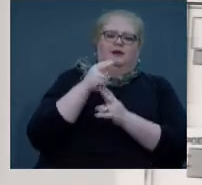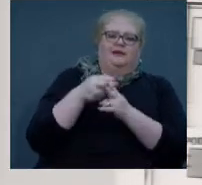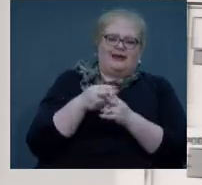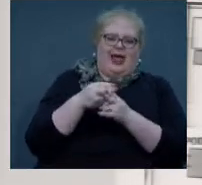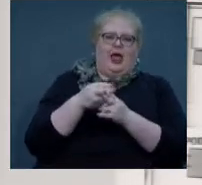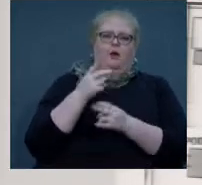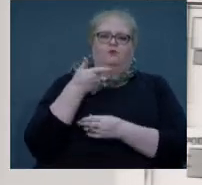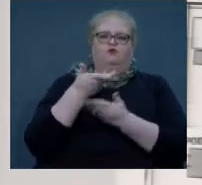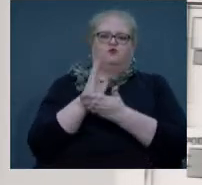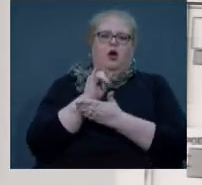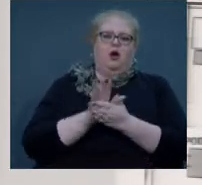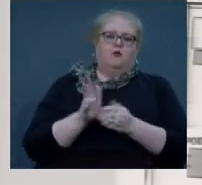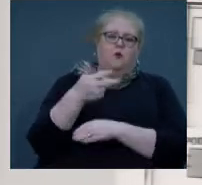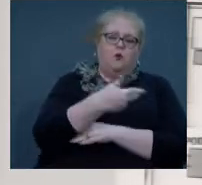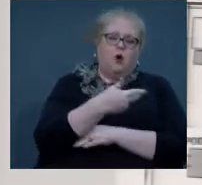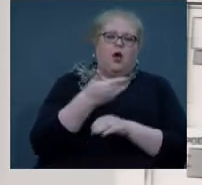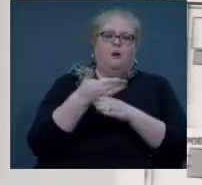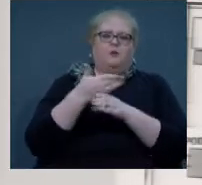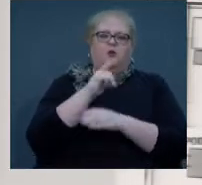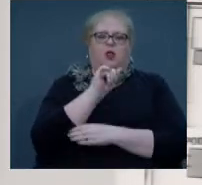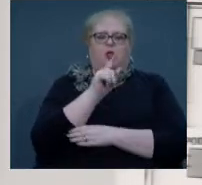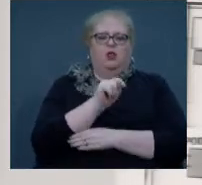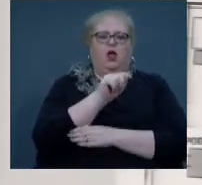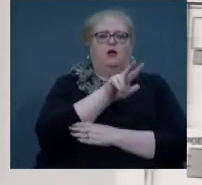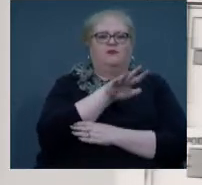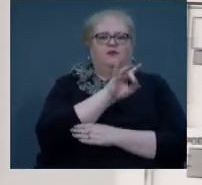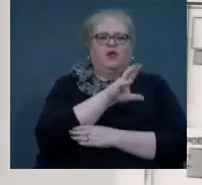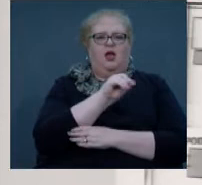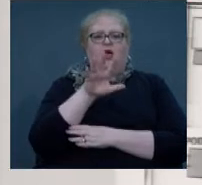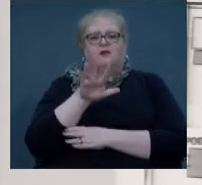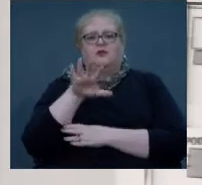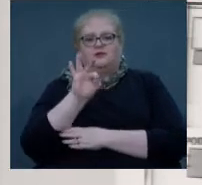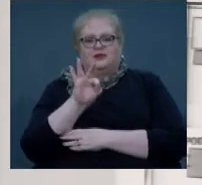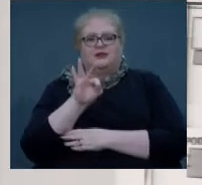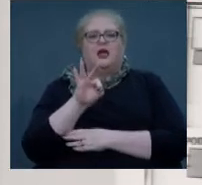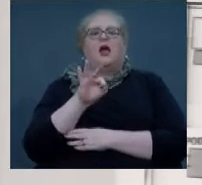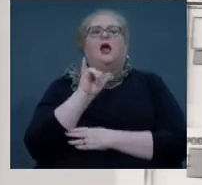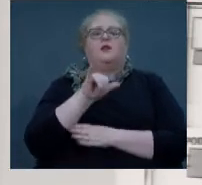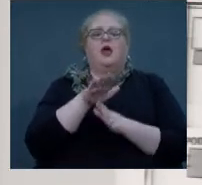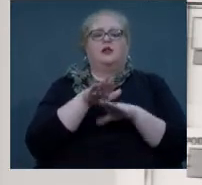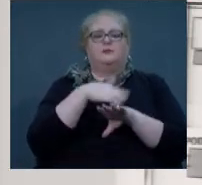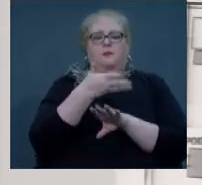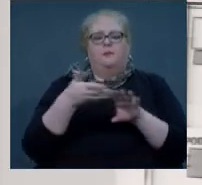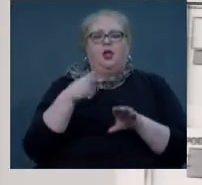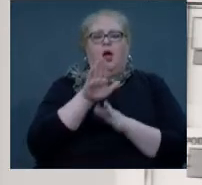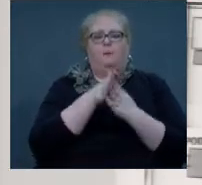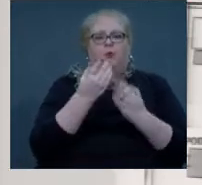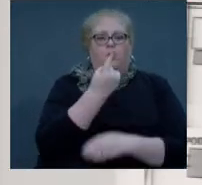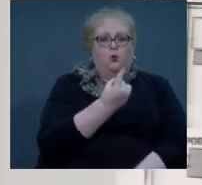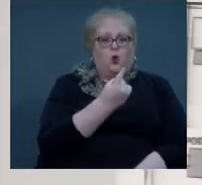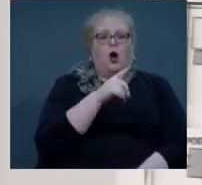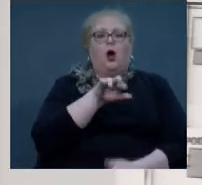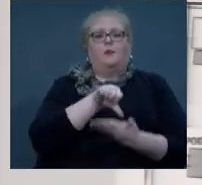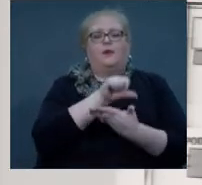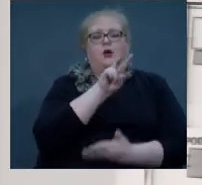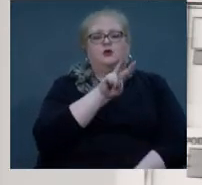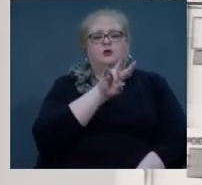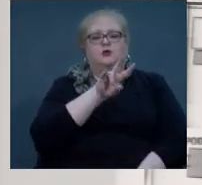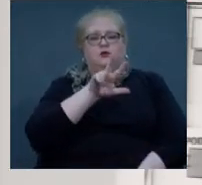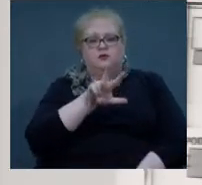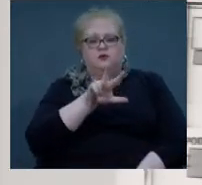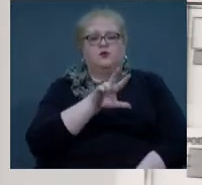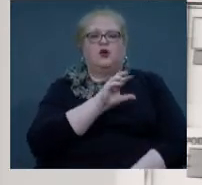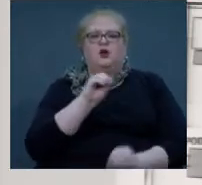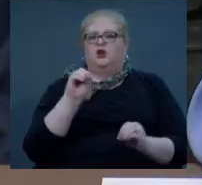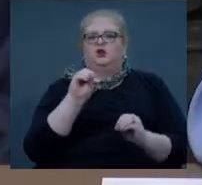between lots 58 and 59, West Highlands subdivision as recorded in Plat Book 1, page 273, with no retention